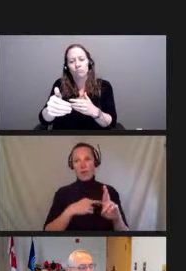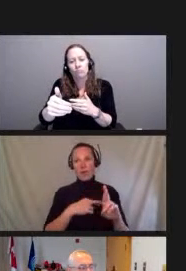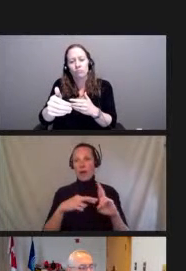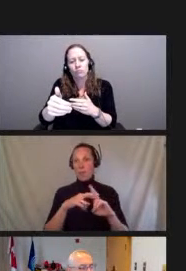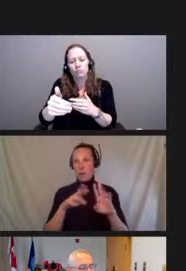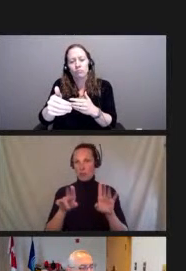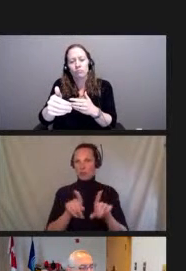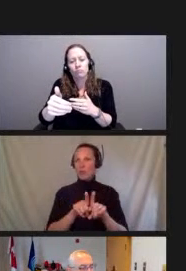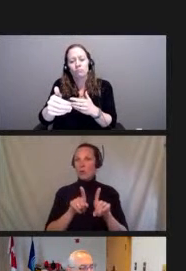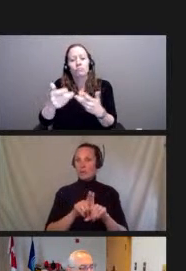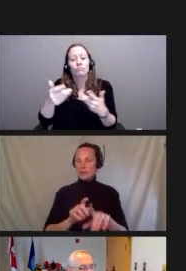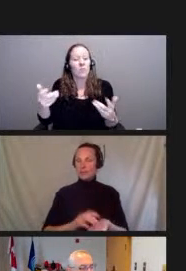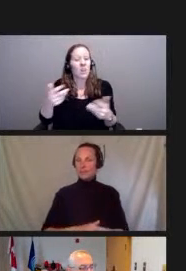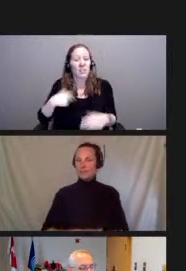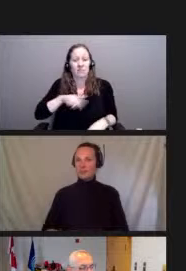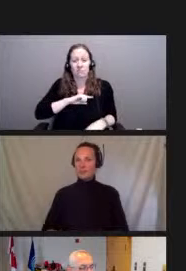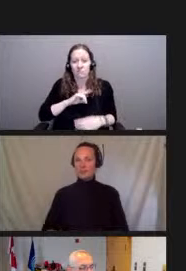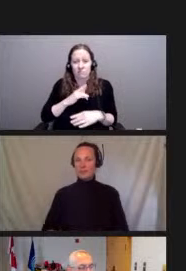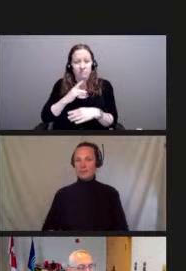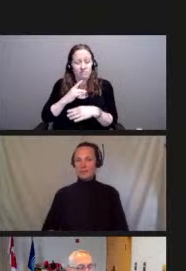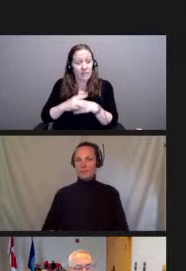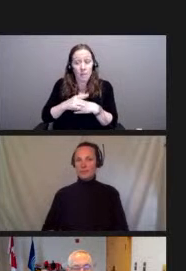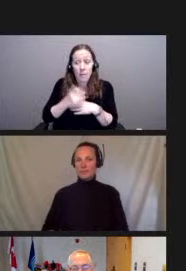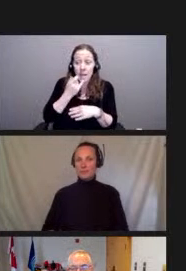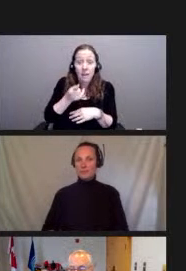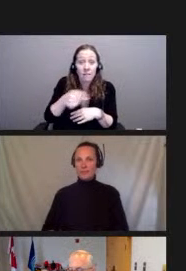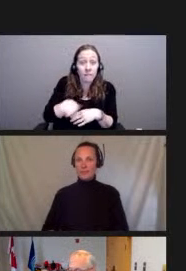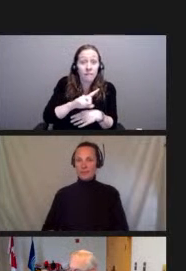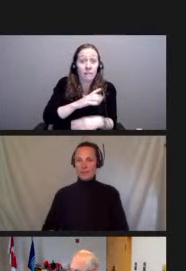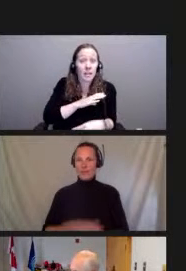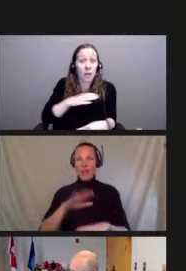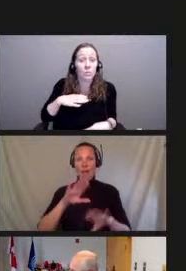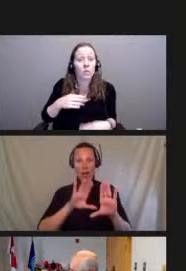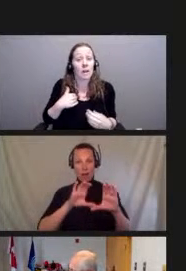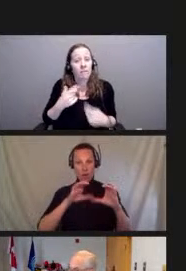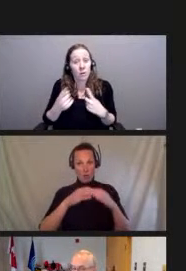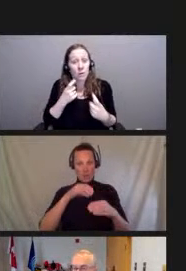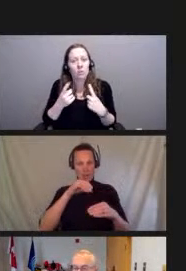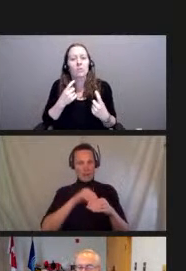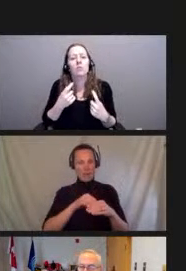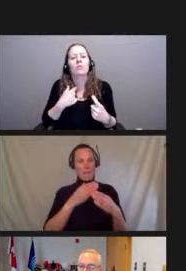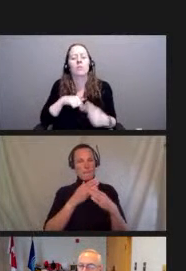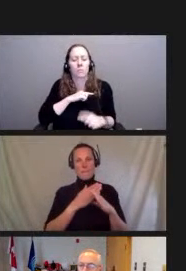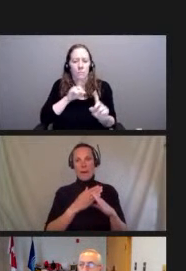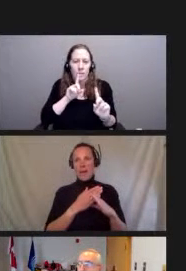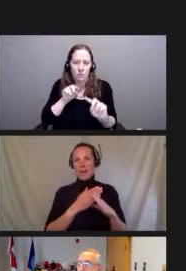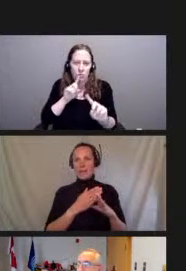at committee to answer any questions that members of council may have. Next slide, please.